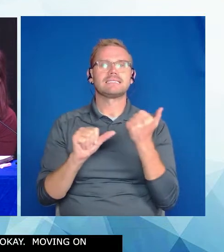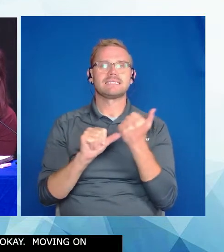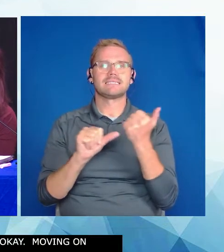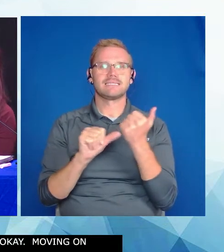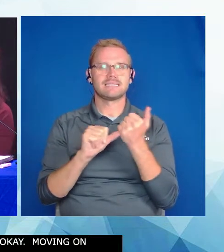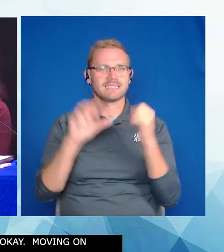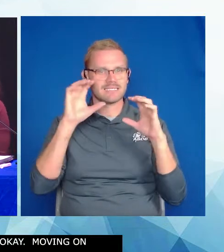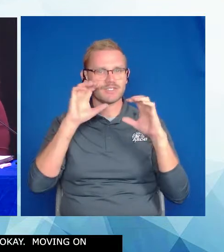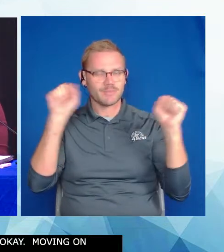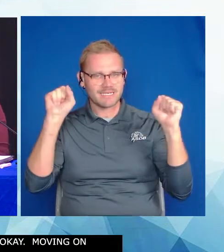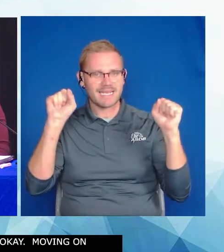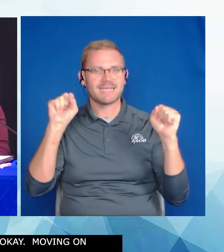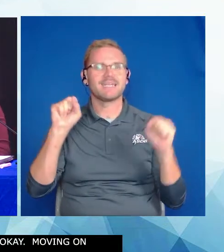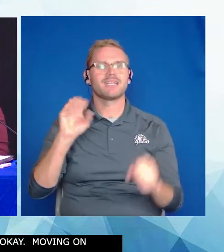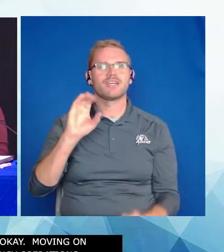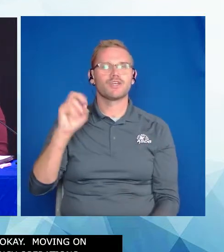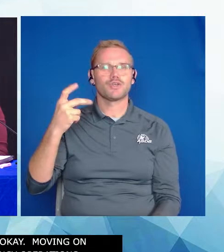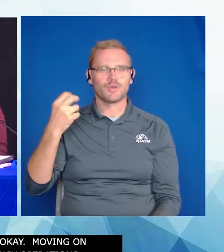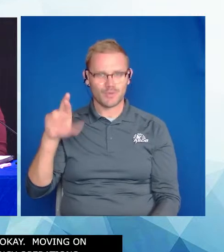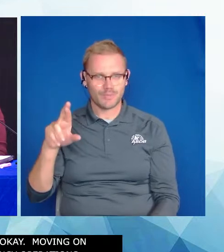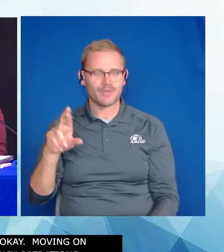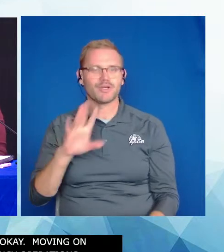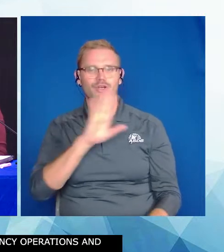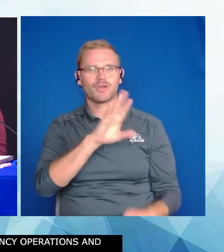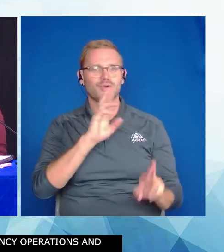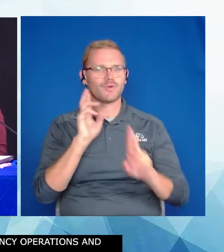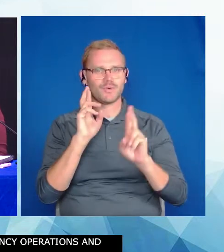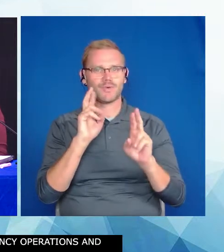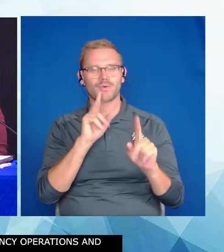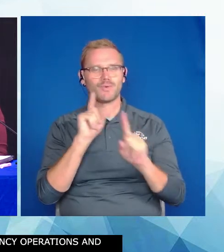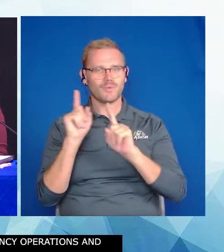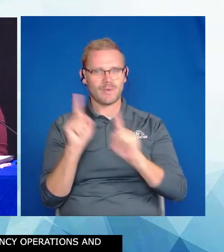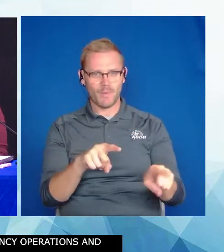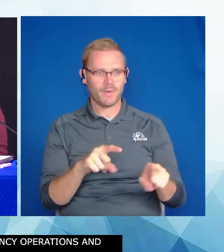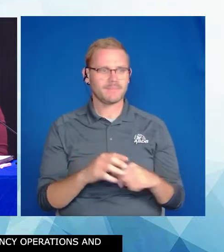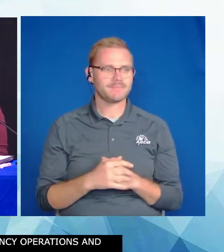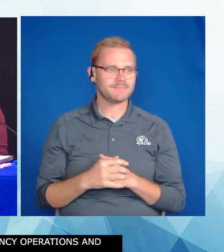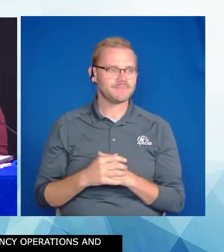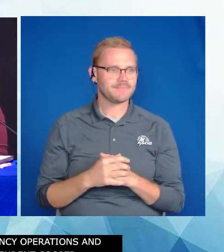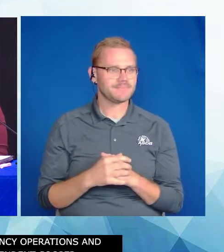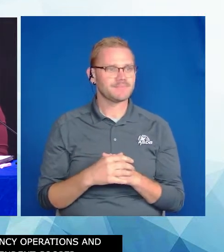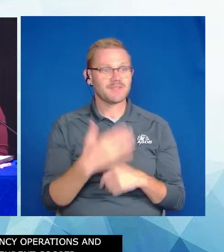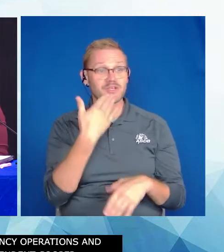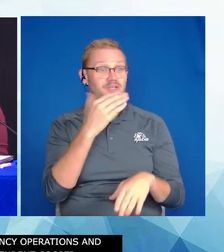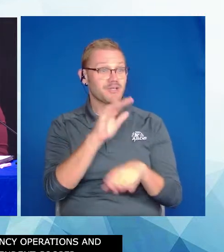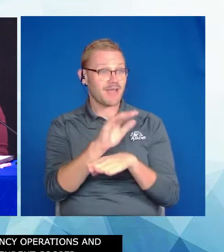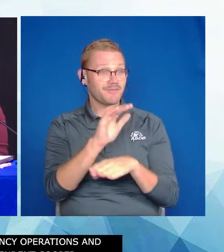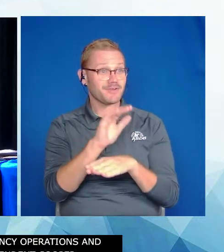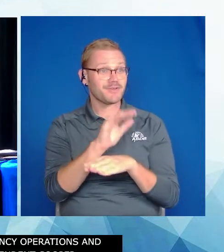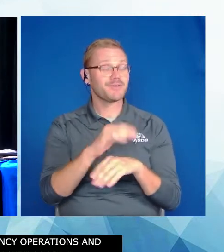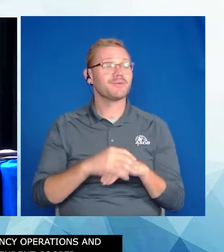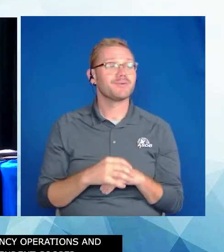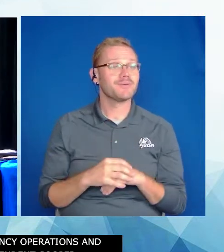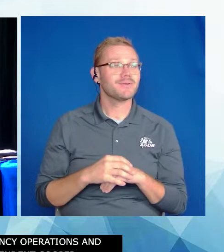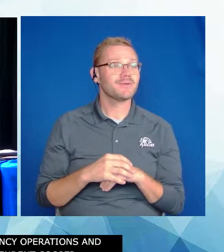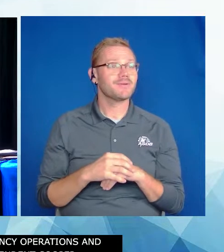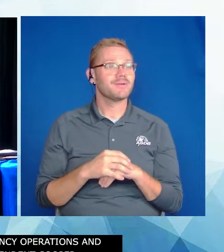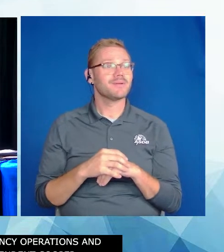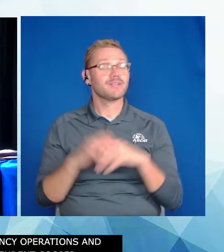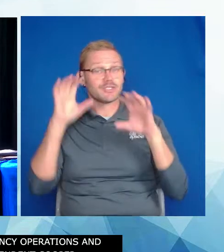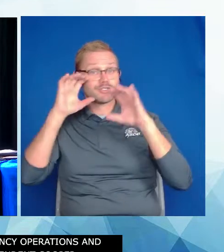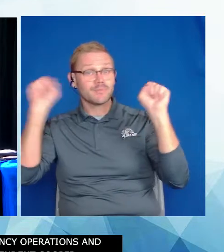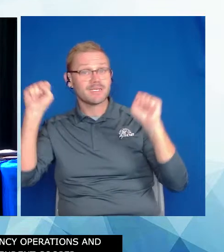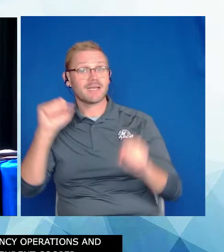of Agency Operations and Support Services report. Assistant Superintendent Cooper. Good afternoon, Board President Kneifel,